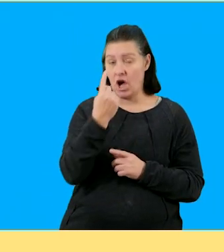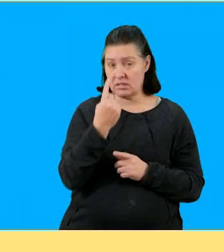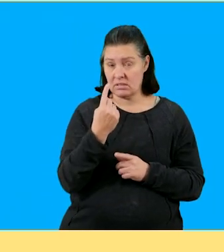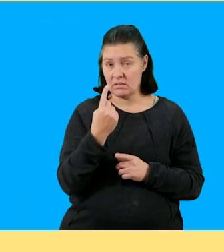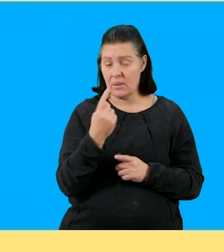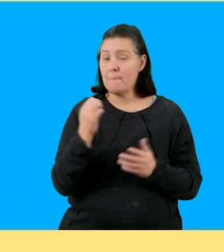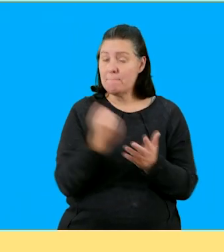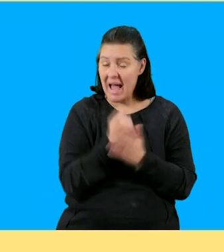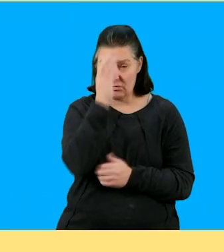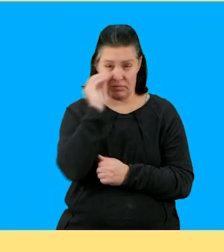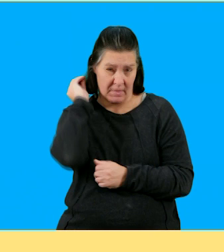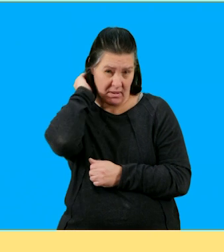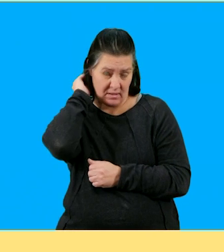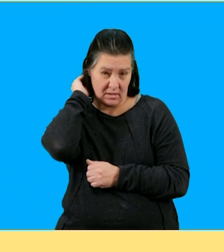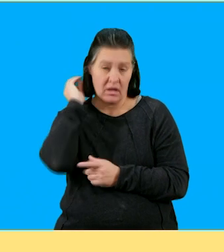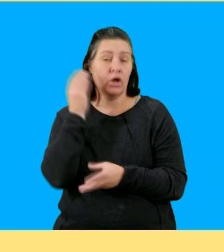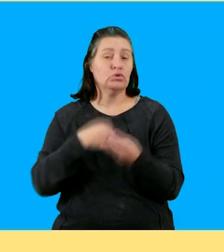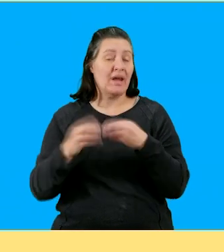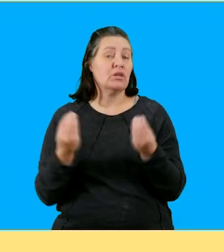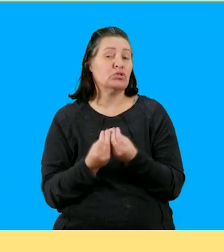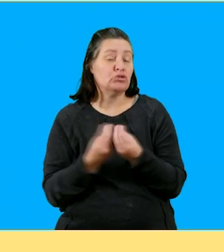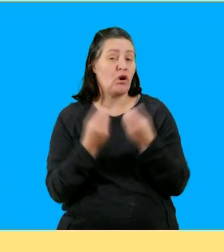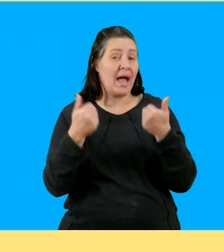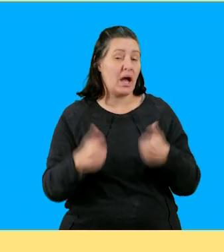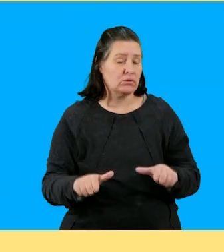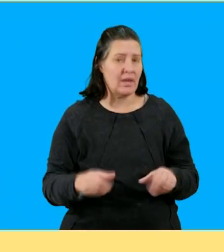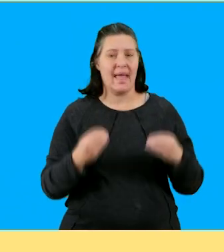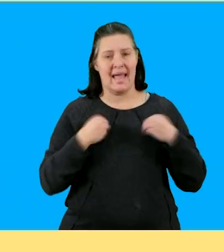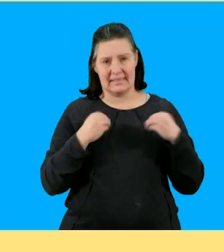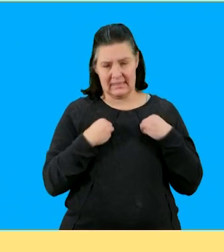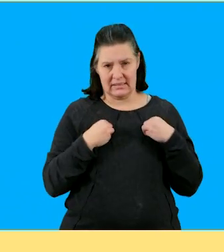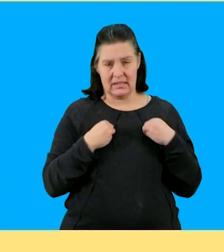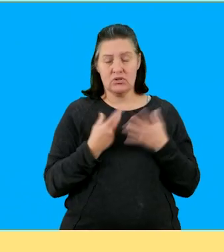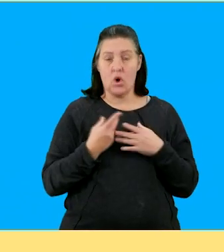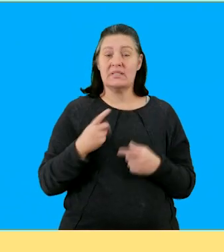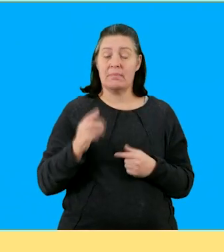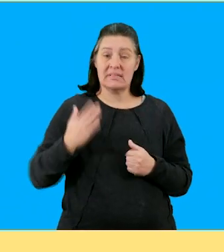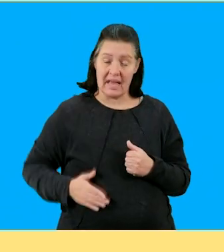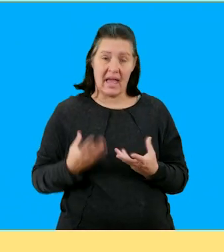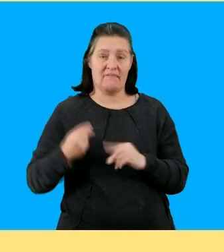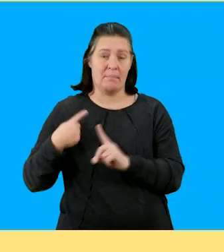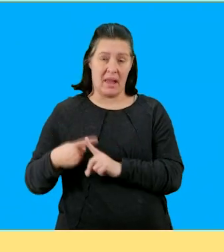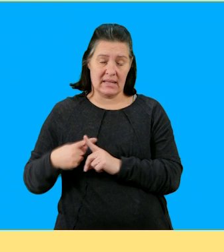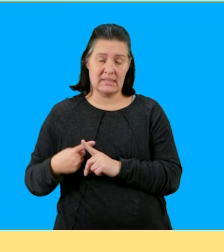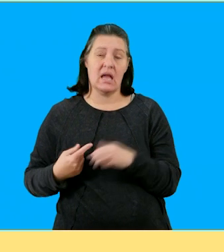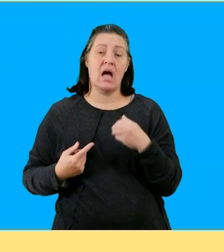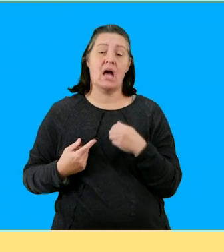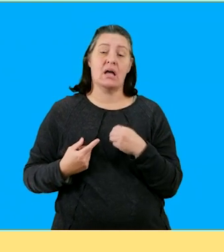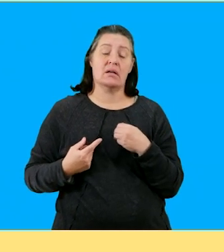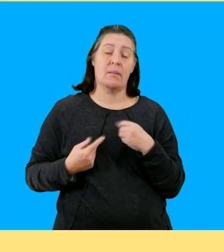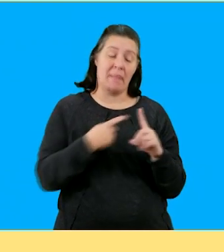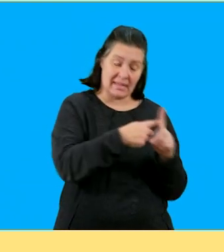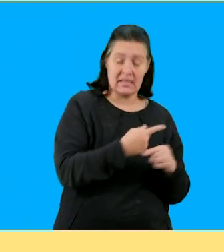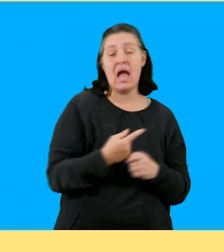you have to remember is that your trading stock account is an asset. So on the debit side, you have a plus. On the credit side,